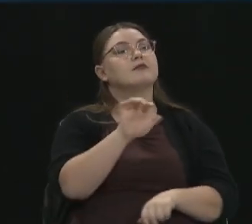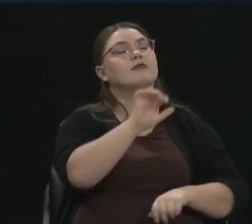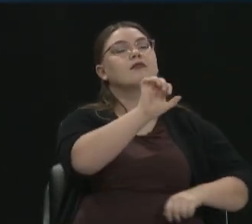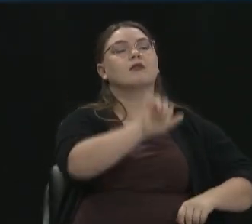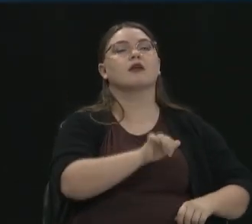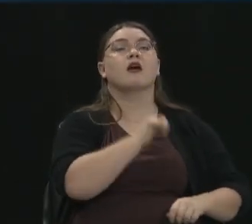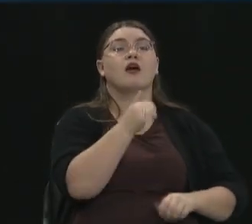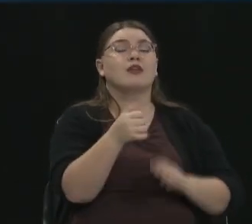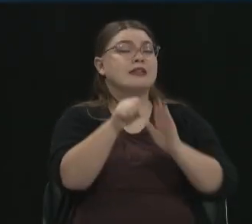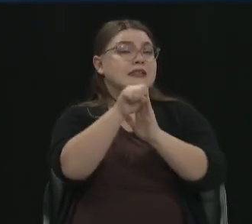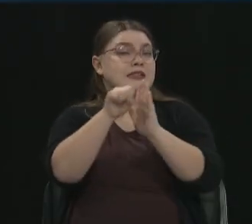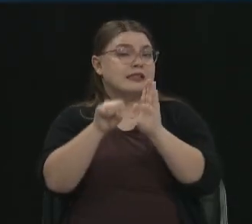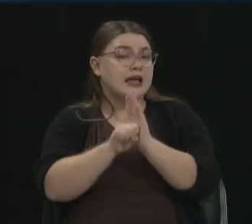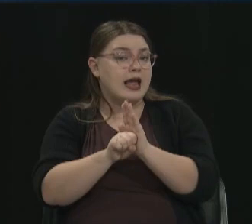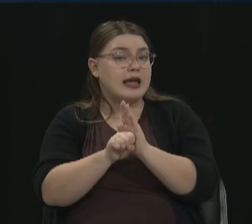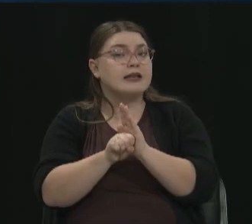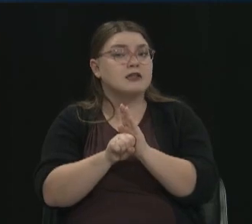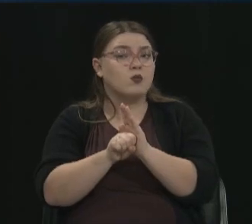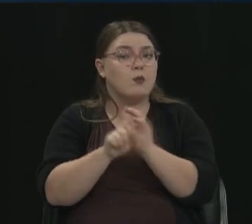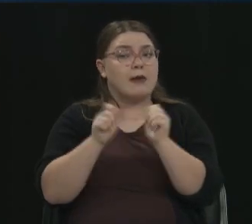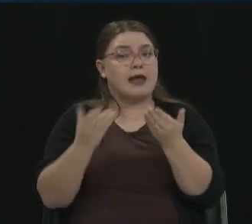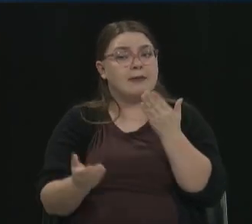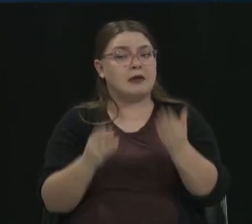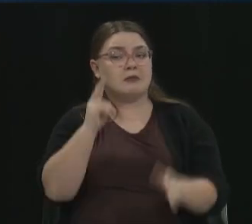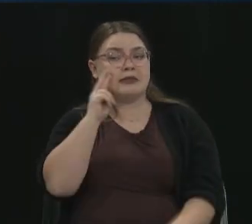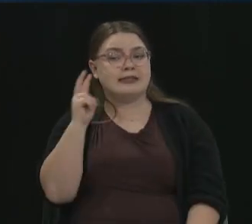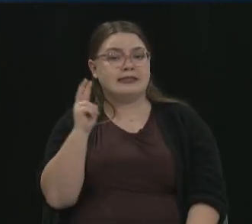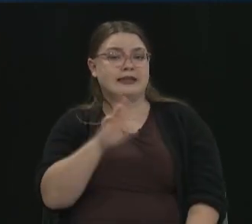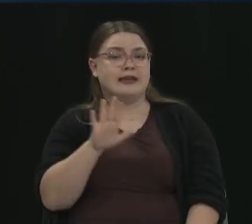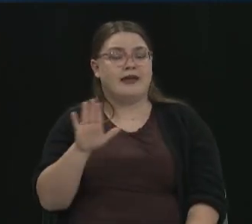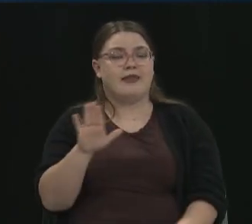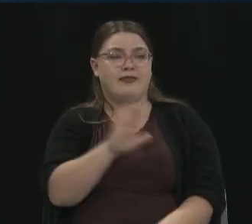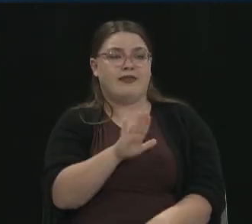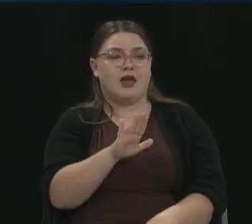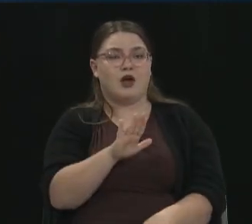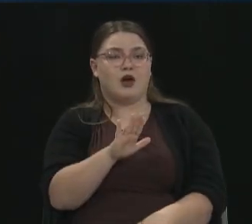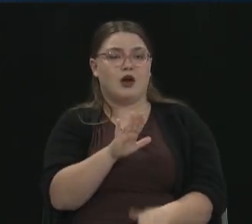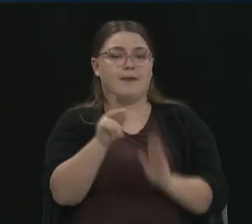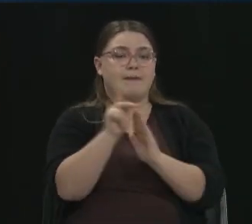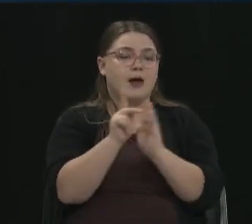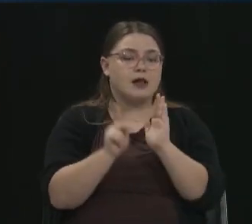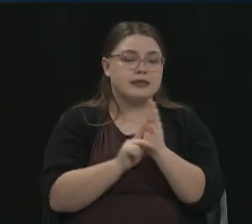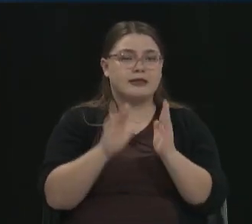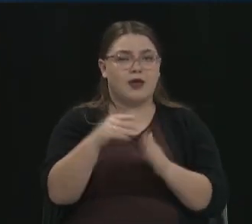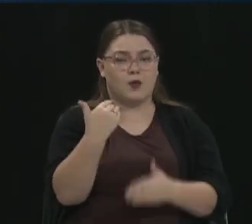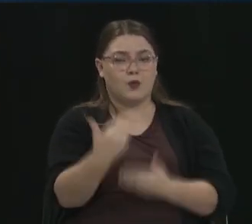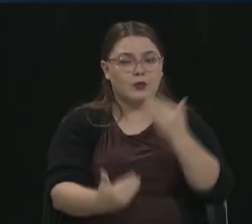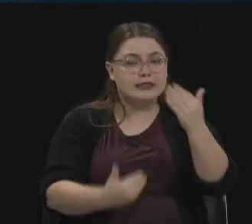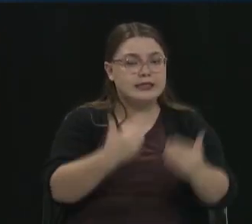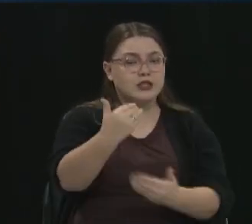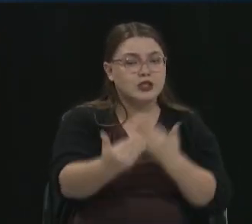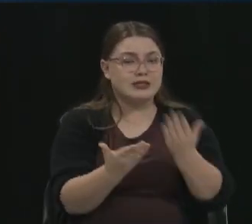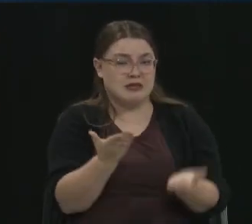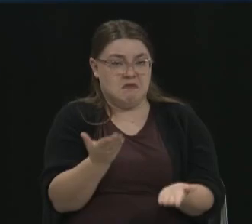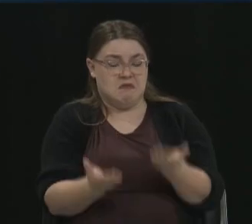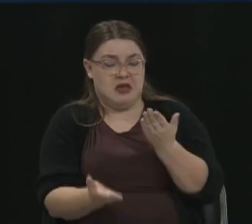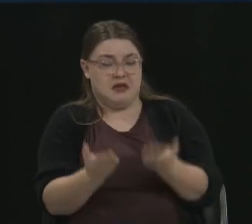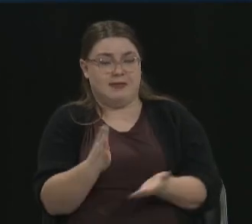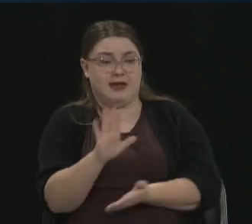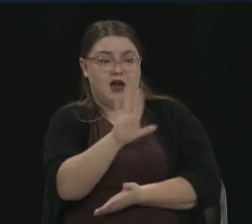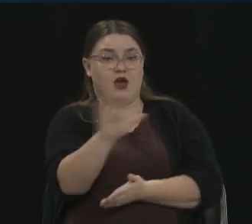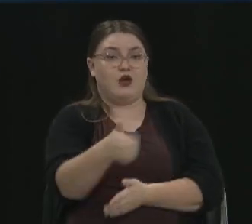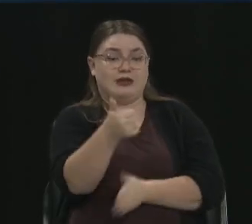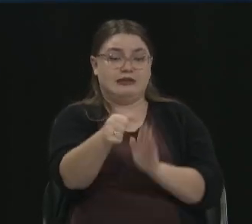turn to that are doing a better job with respect to managing the use of dark money within their